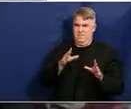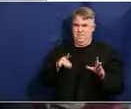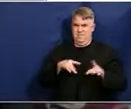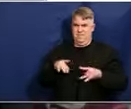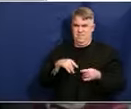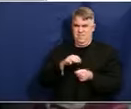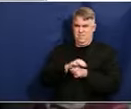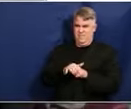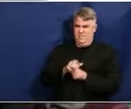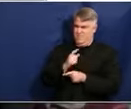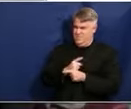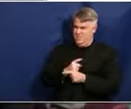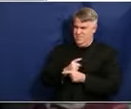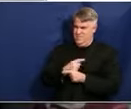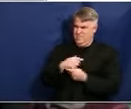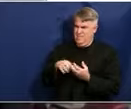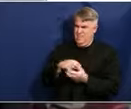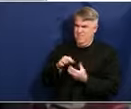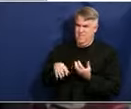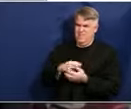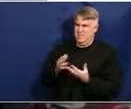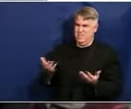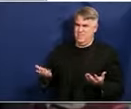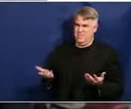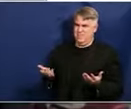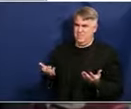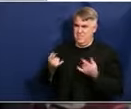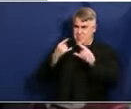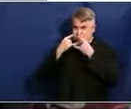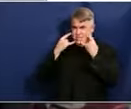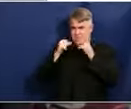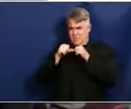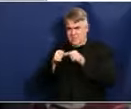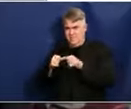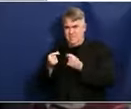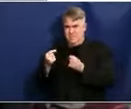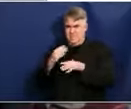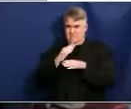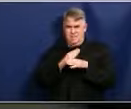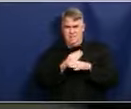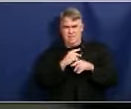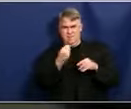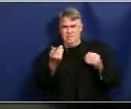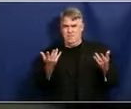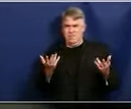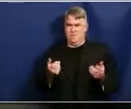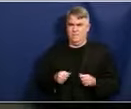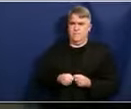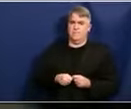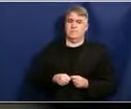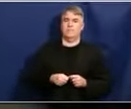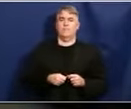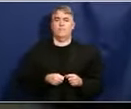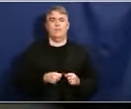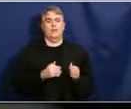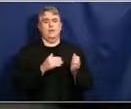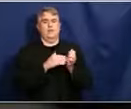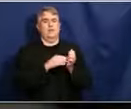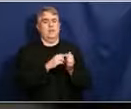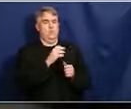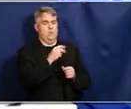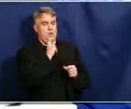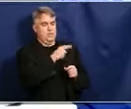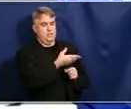latest recommendations are confusing. I thought we were supposed to wear masks to protect others. Let's have Dr. Wooten set the record straight for you here.